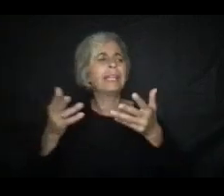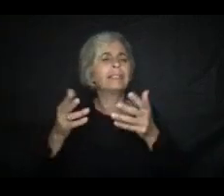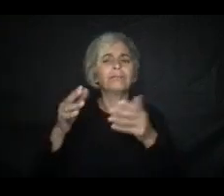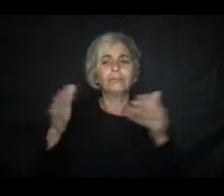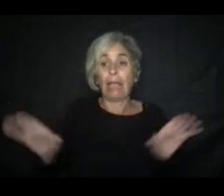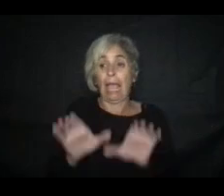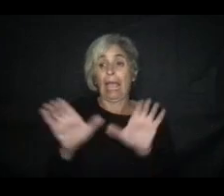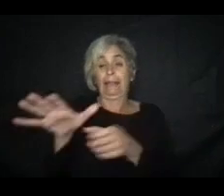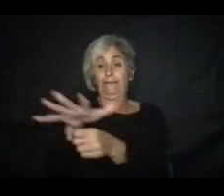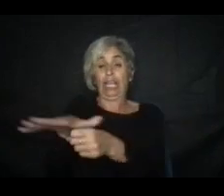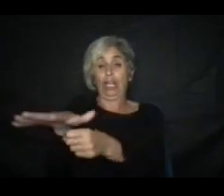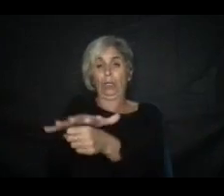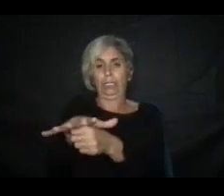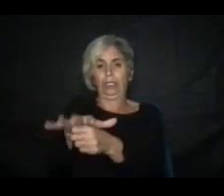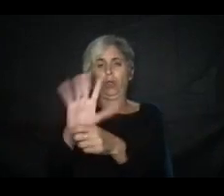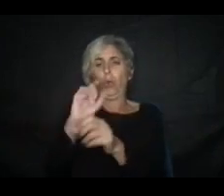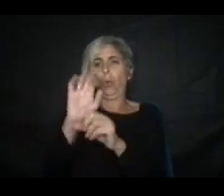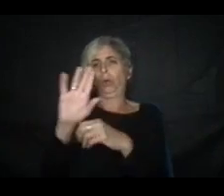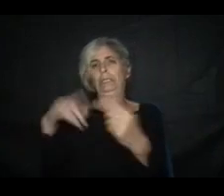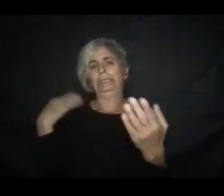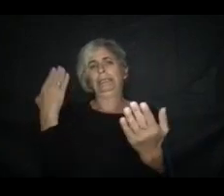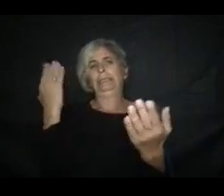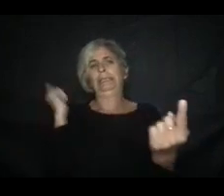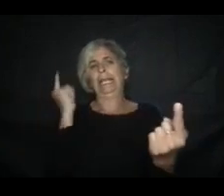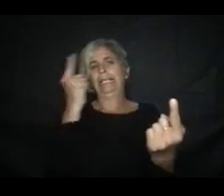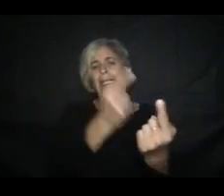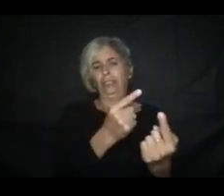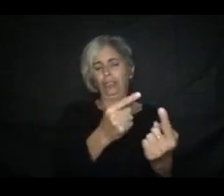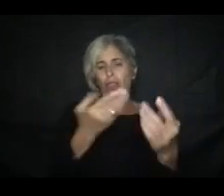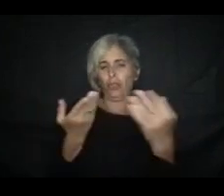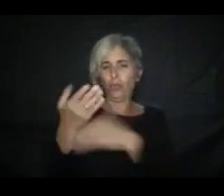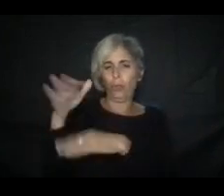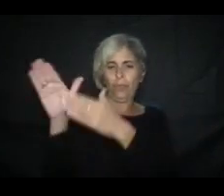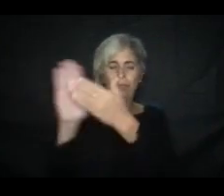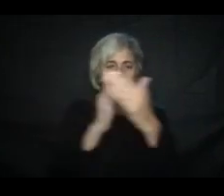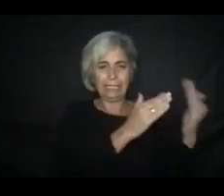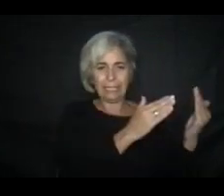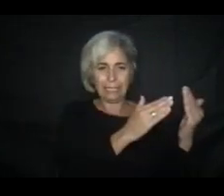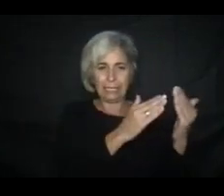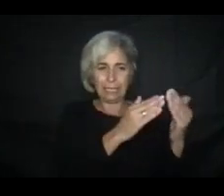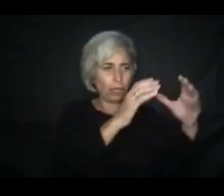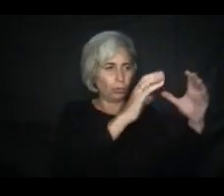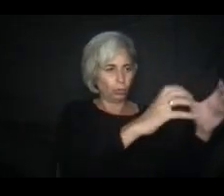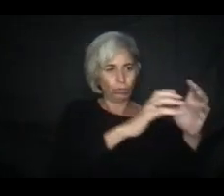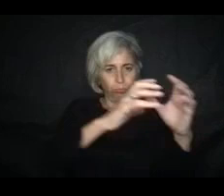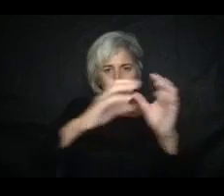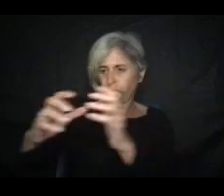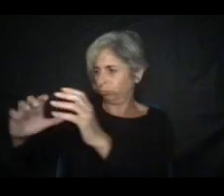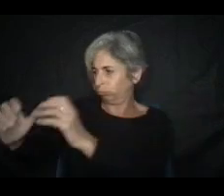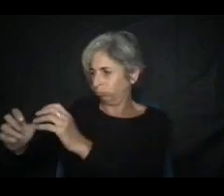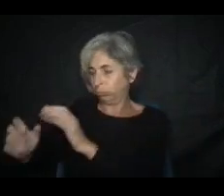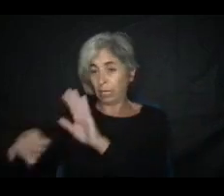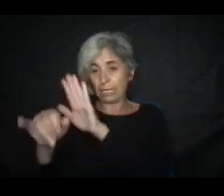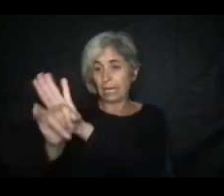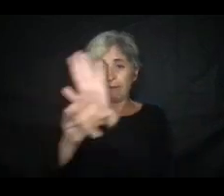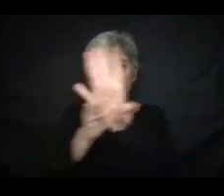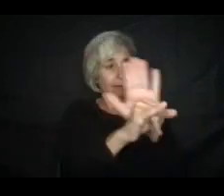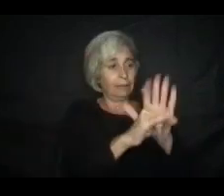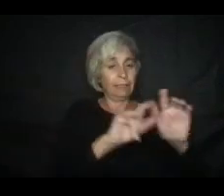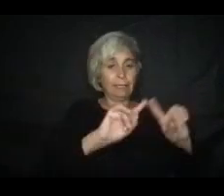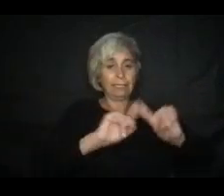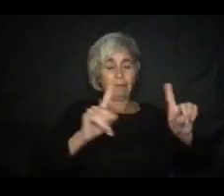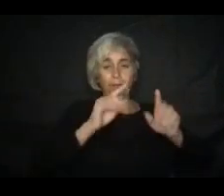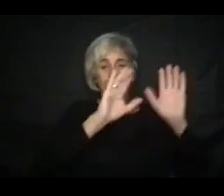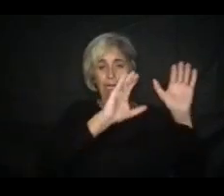or destinations throughout the city and looked for them in groupings. They were identified in a few different categories.